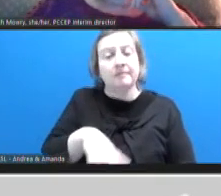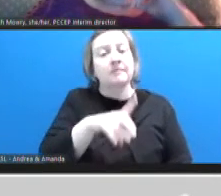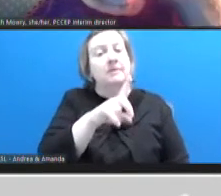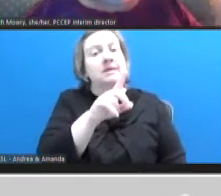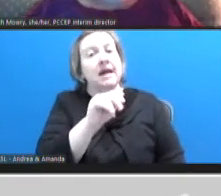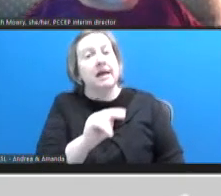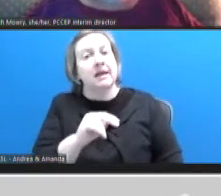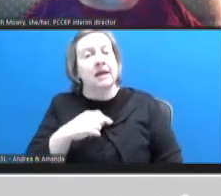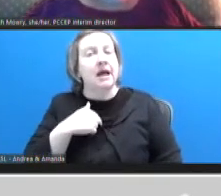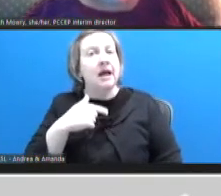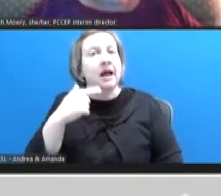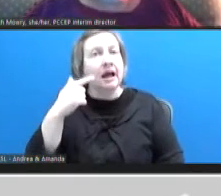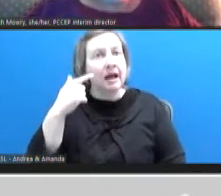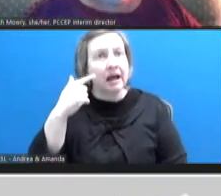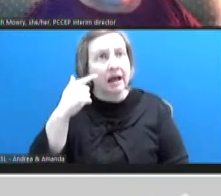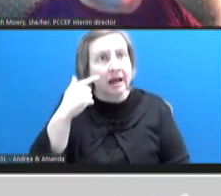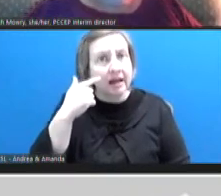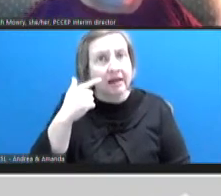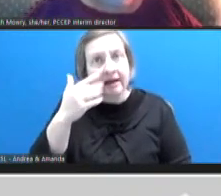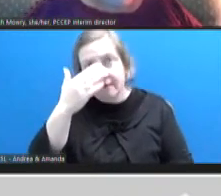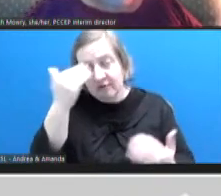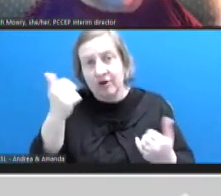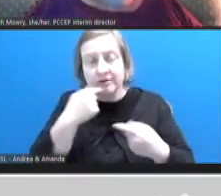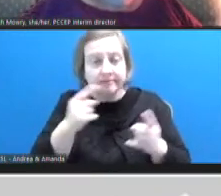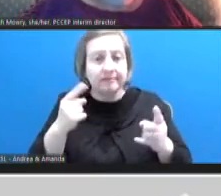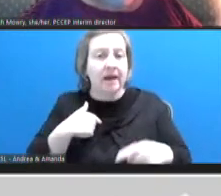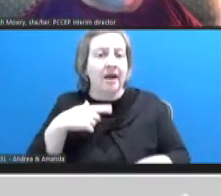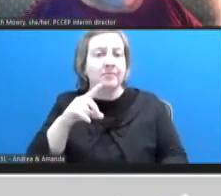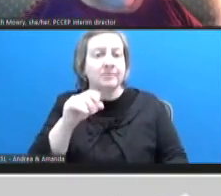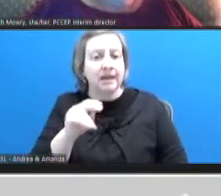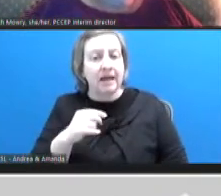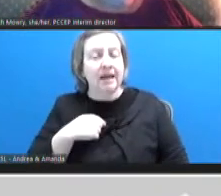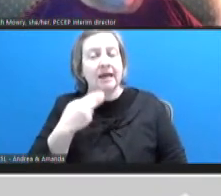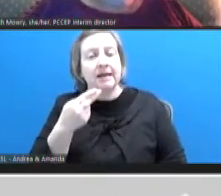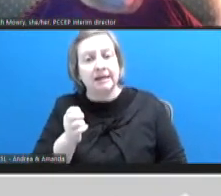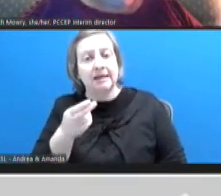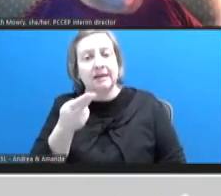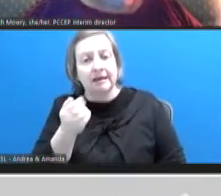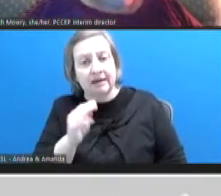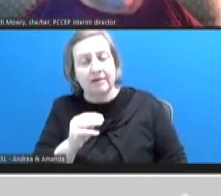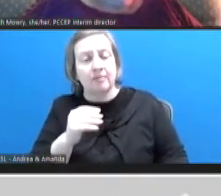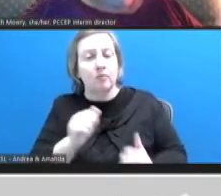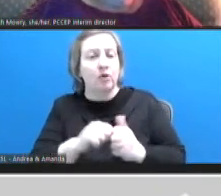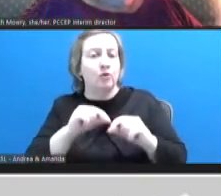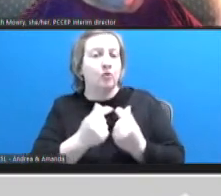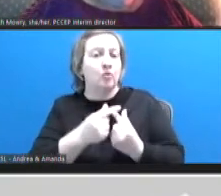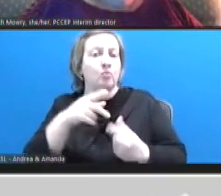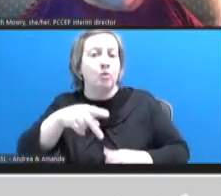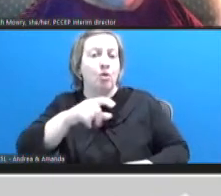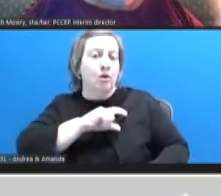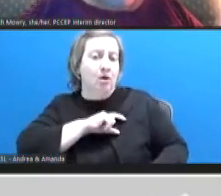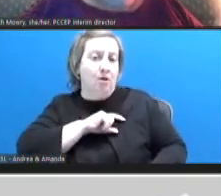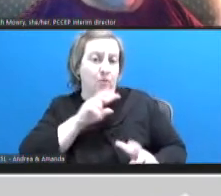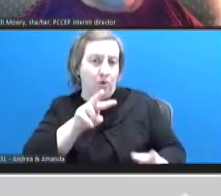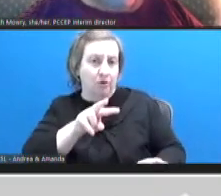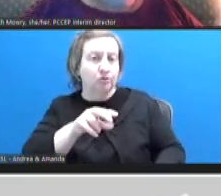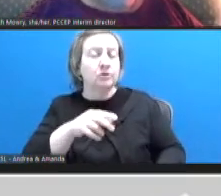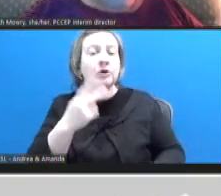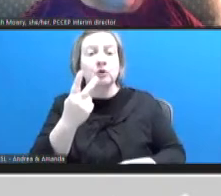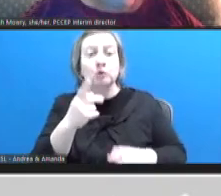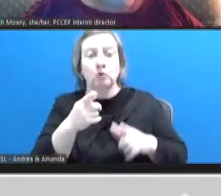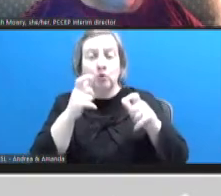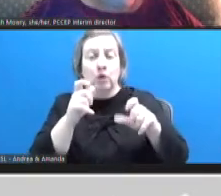I think I forget to identify myself before. I'm Dan Handelman. I use he, him pronouns. I'm with the group Portland Cop Watch. And I have two quick comments that I